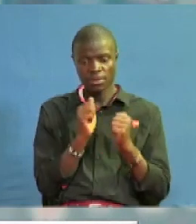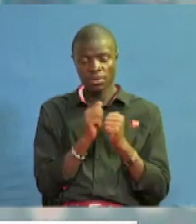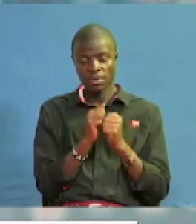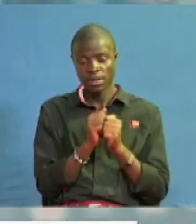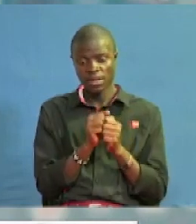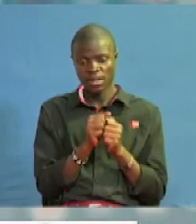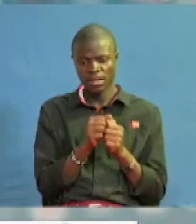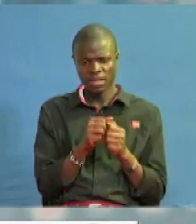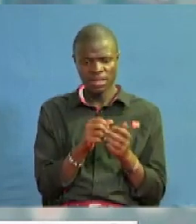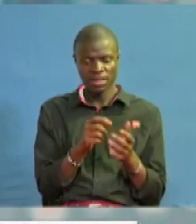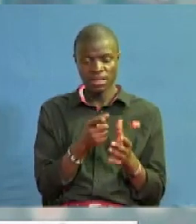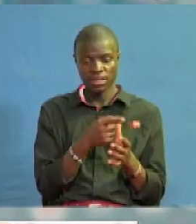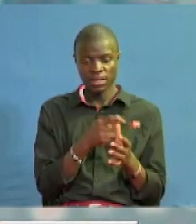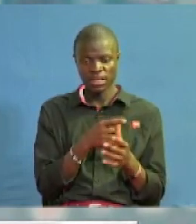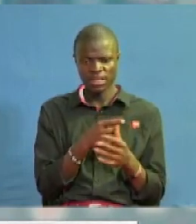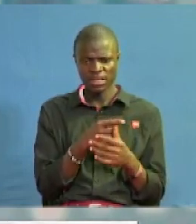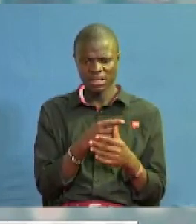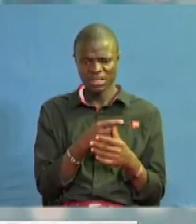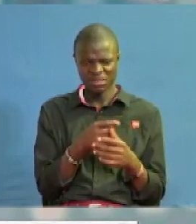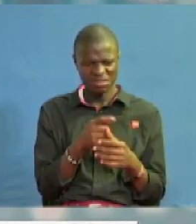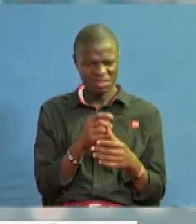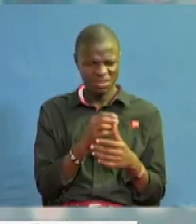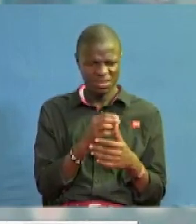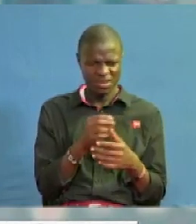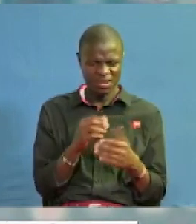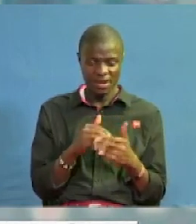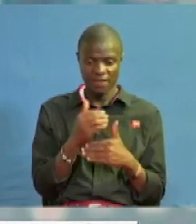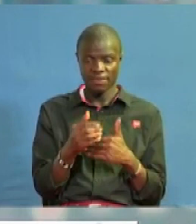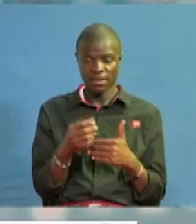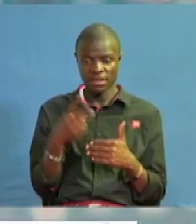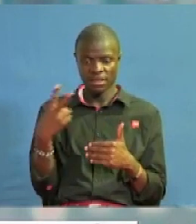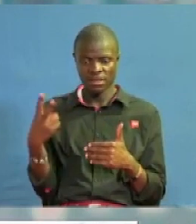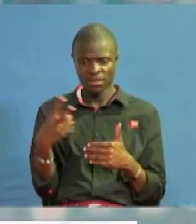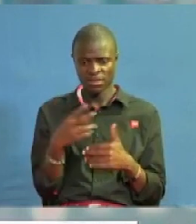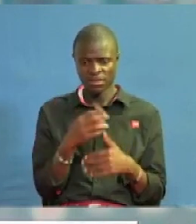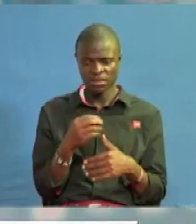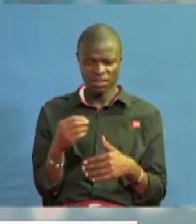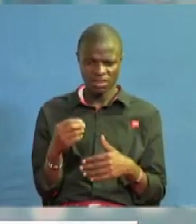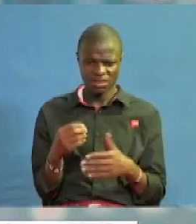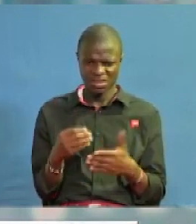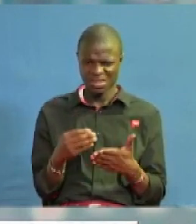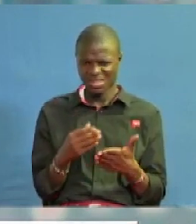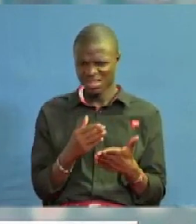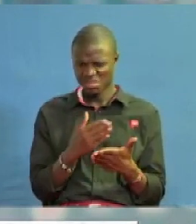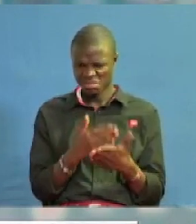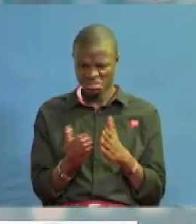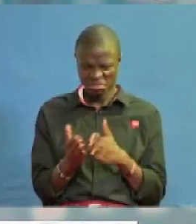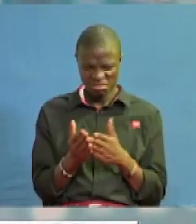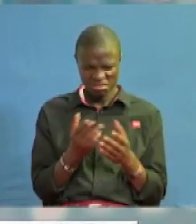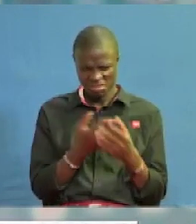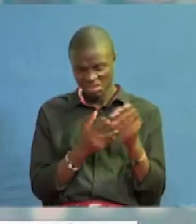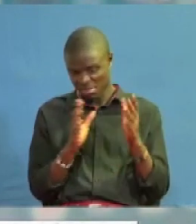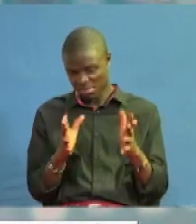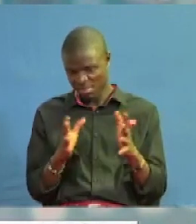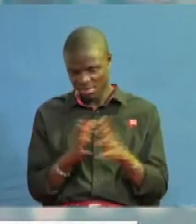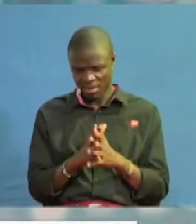can start trading. Yeah. Now, after those 2, CDSC account and a stockbroker, you need to know